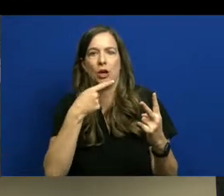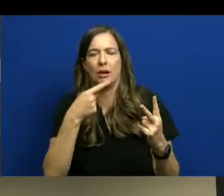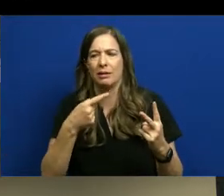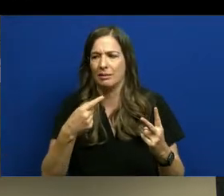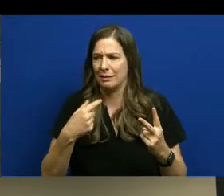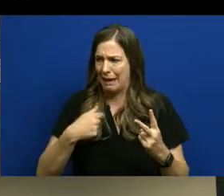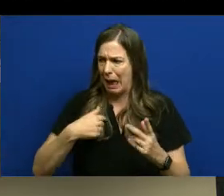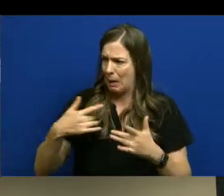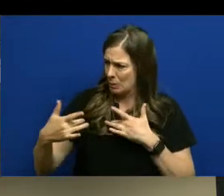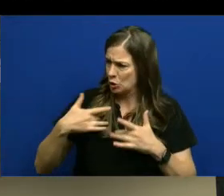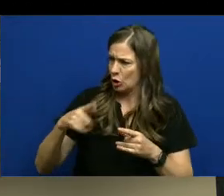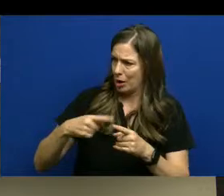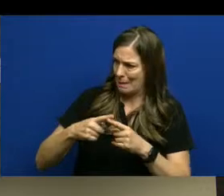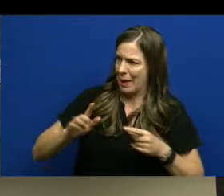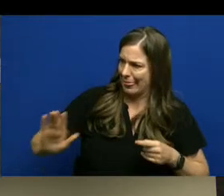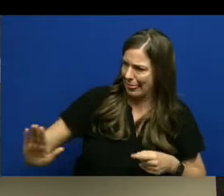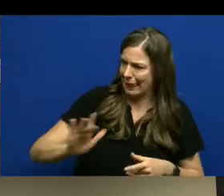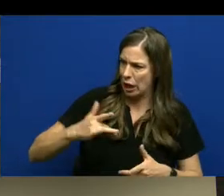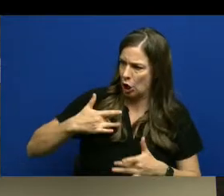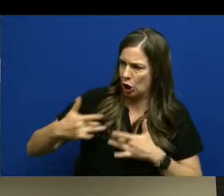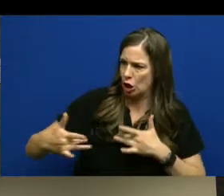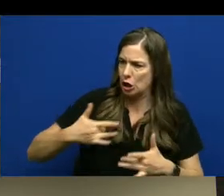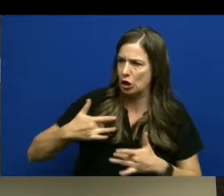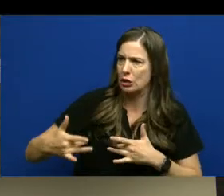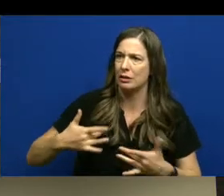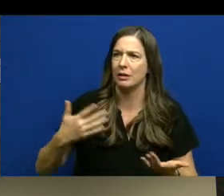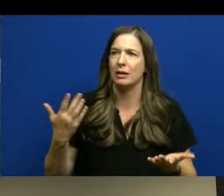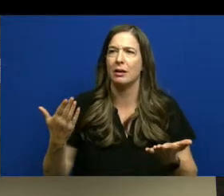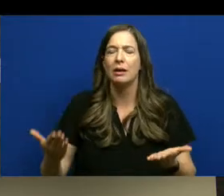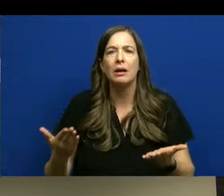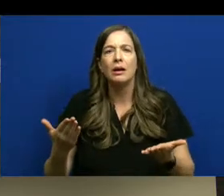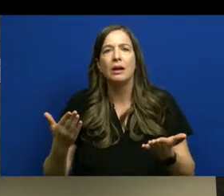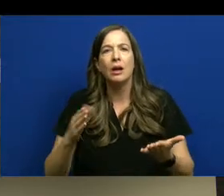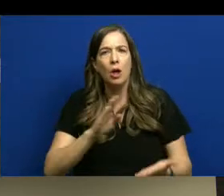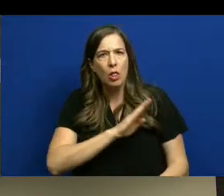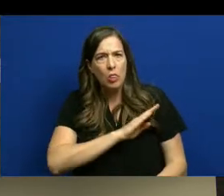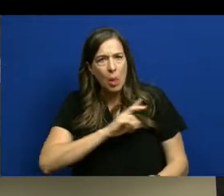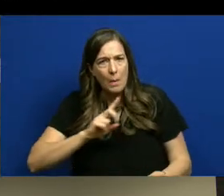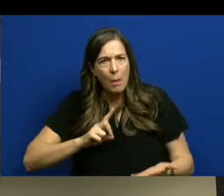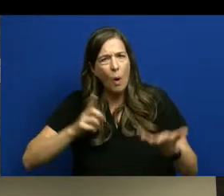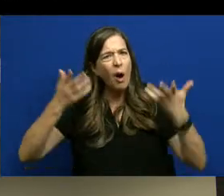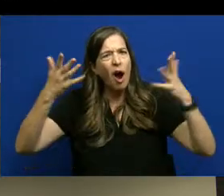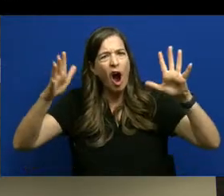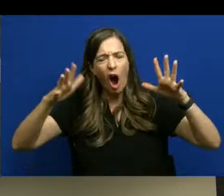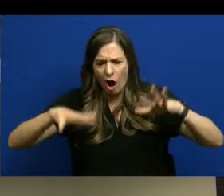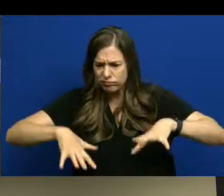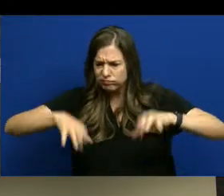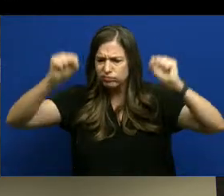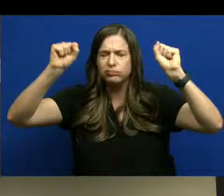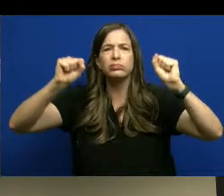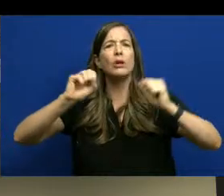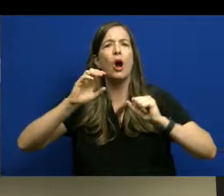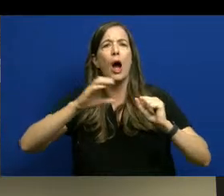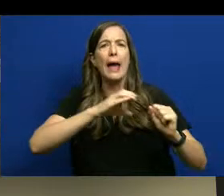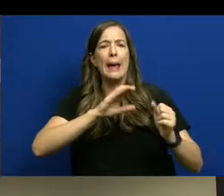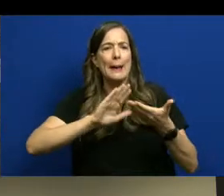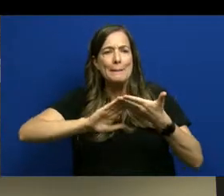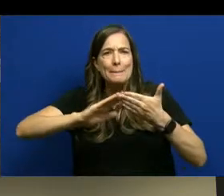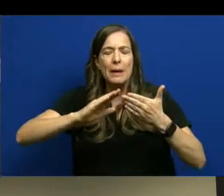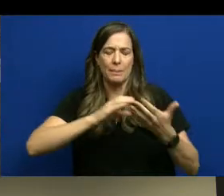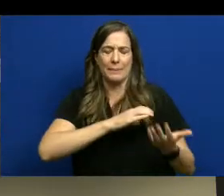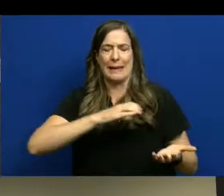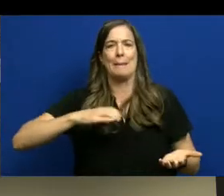I understand it, had a personnel committee that screened many